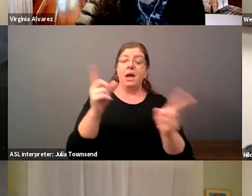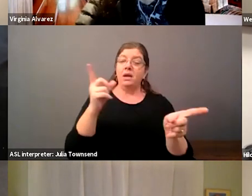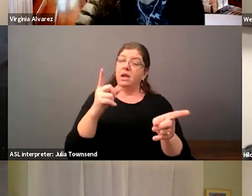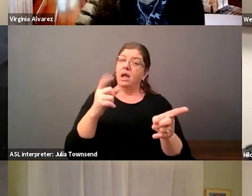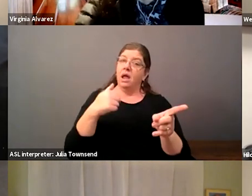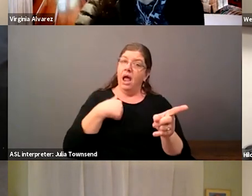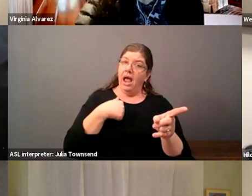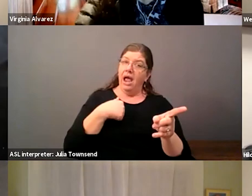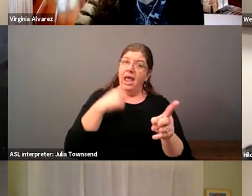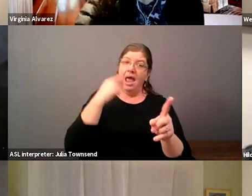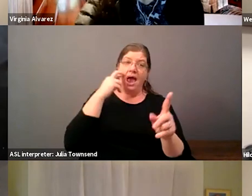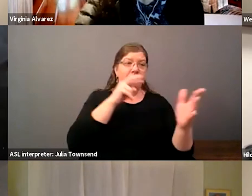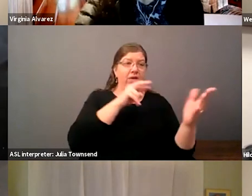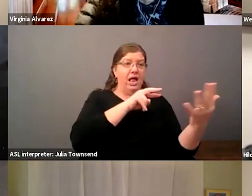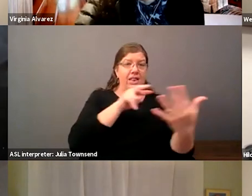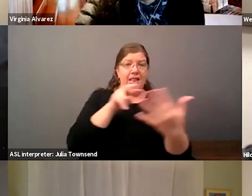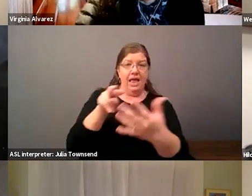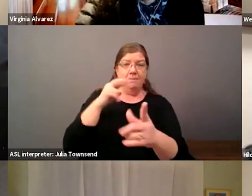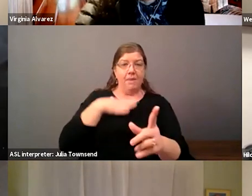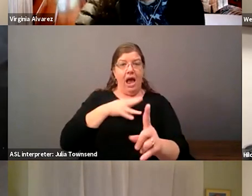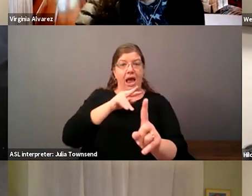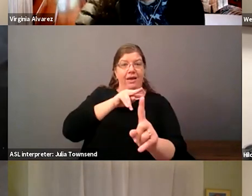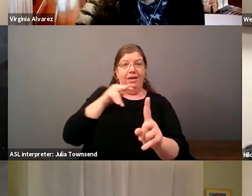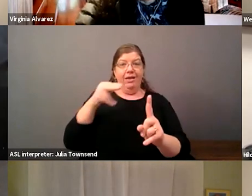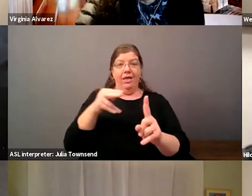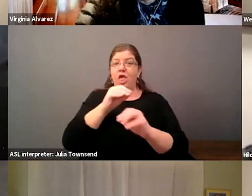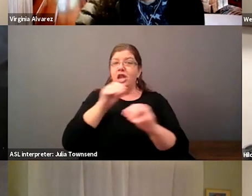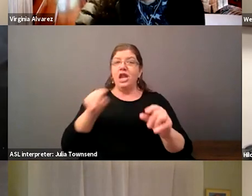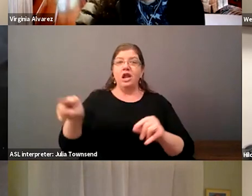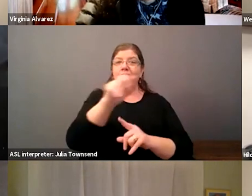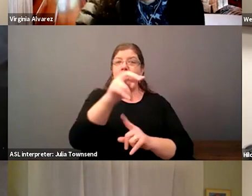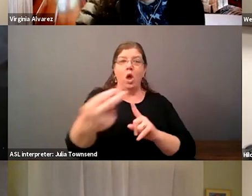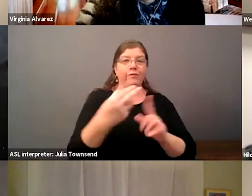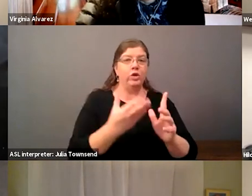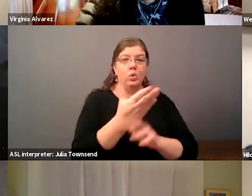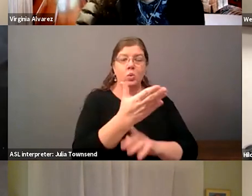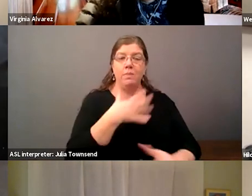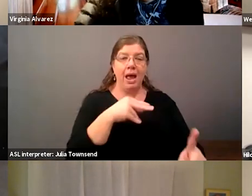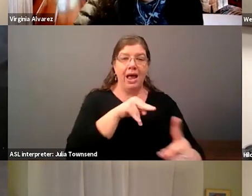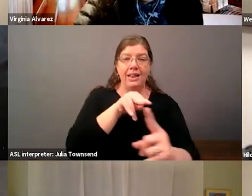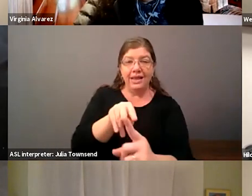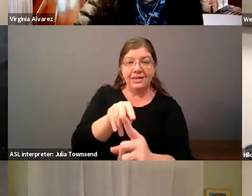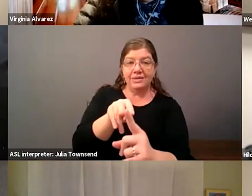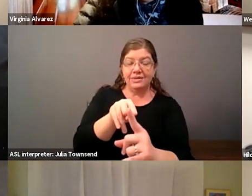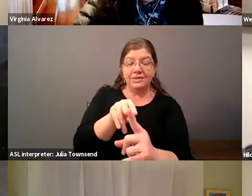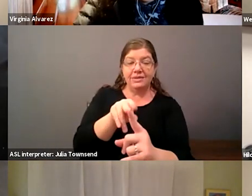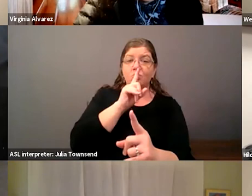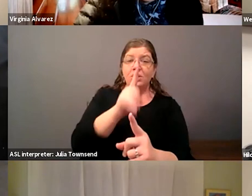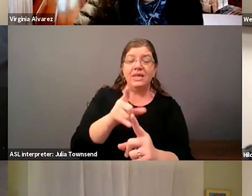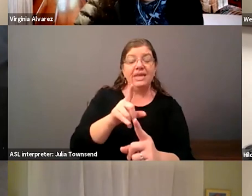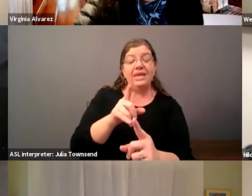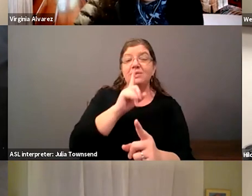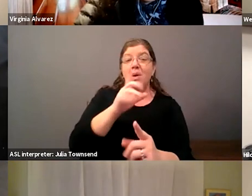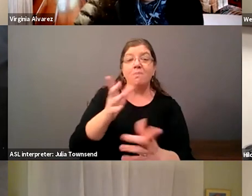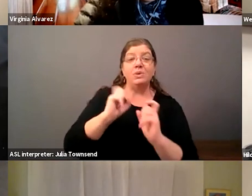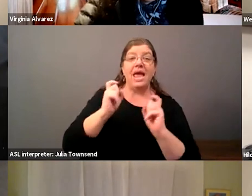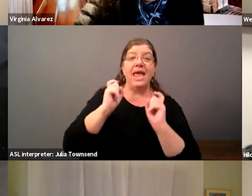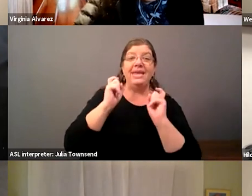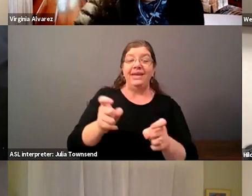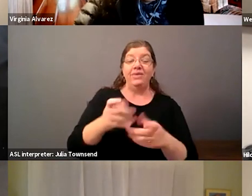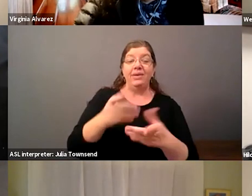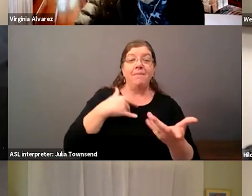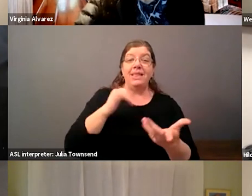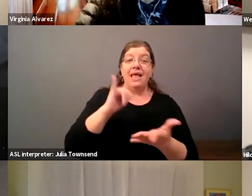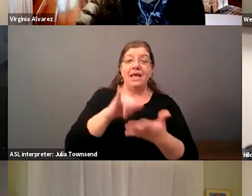have a lens that none of you have looked through and frankly it's even a gift maybe not a gift you